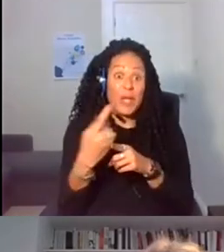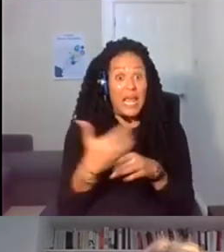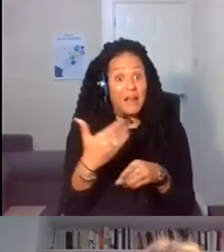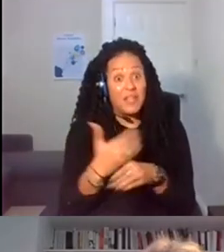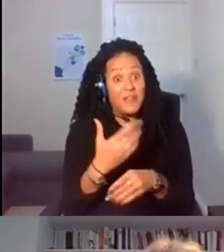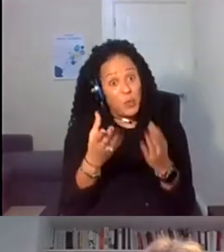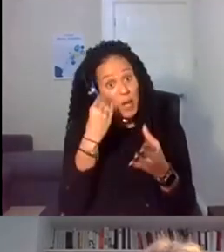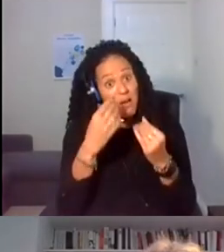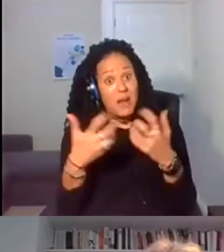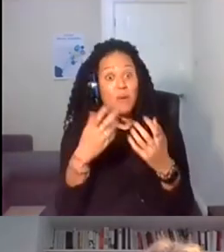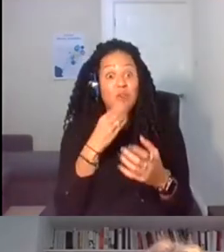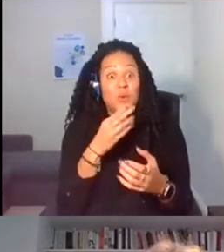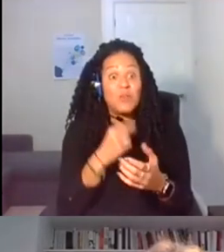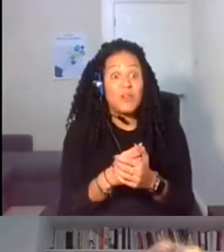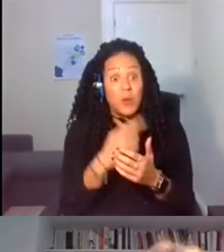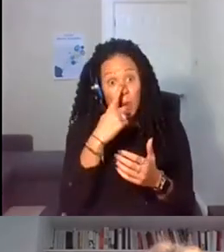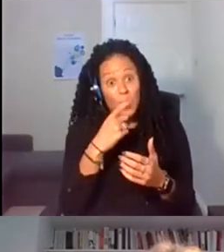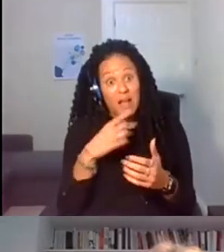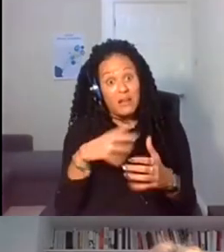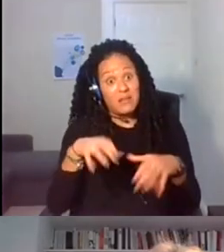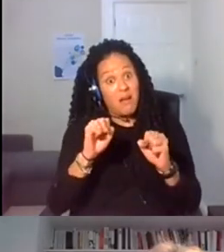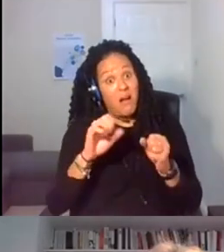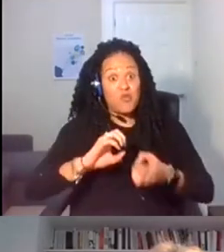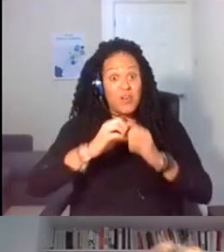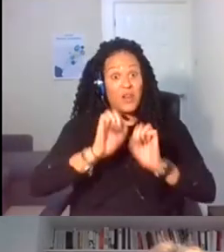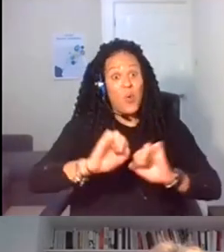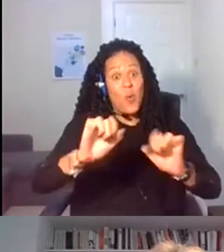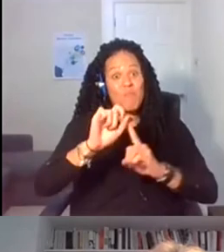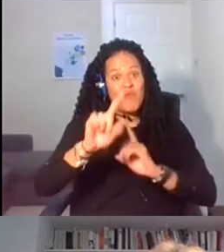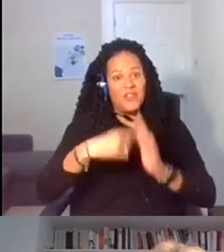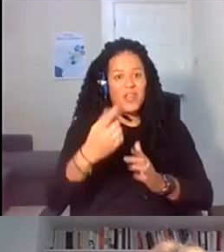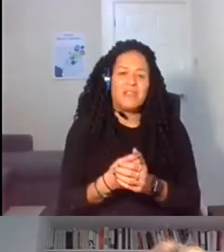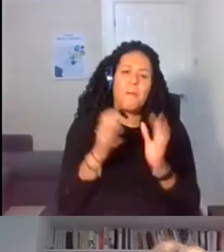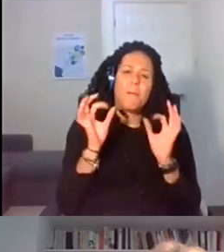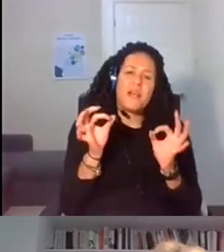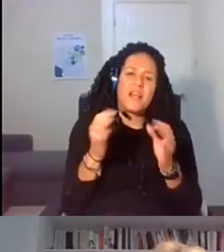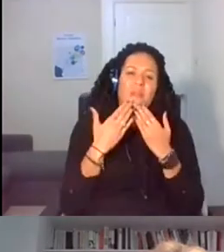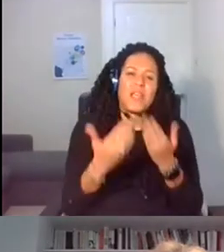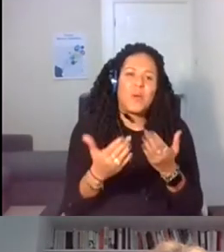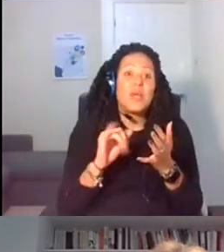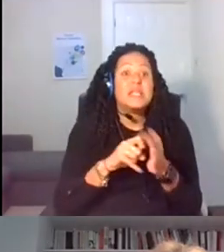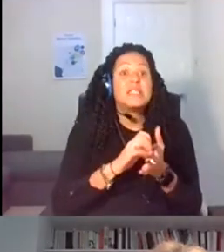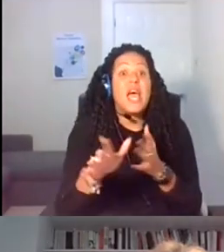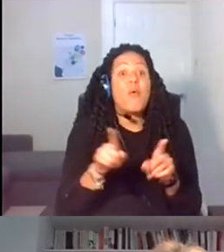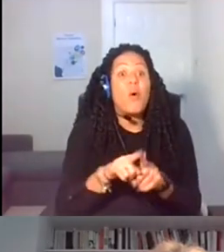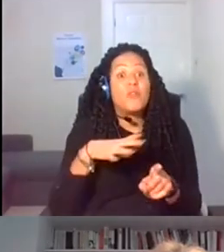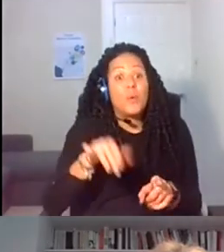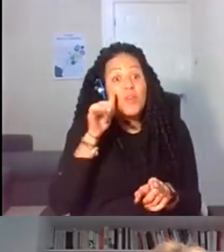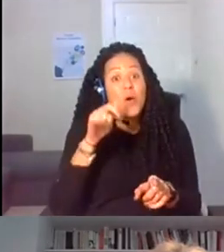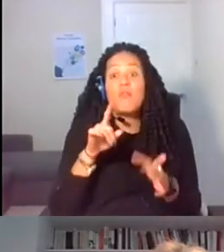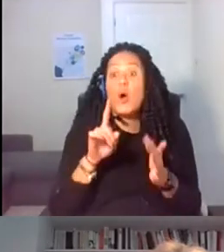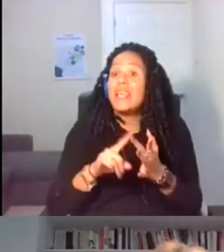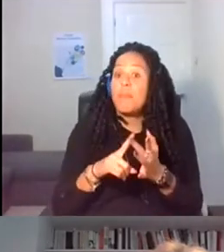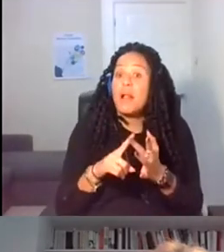learn how to use it so you can start creating your own projects. Perfect. Thank you so much. And Sarah would also like to know, if this is for Isabelle, is